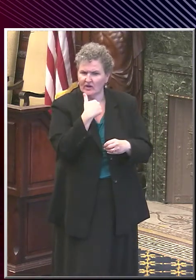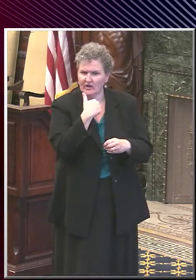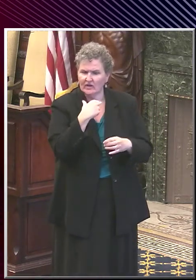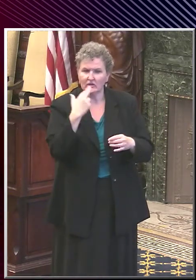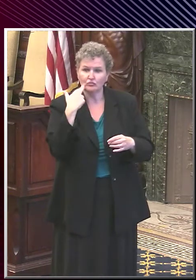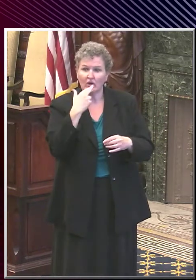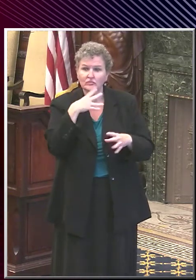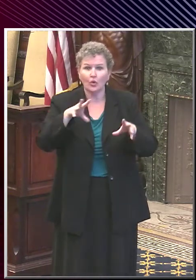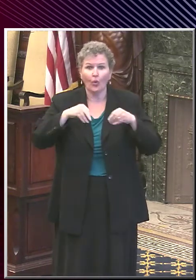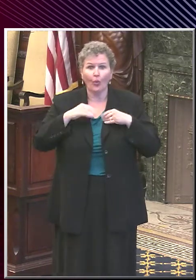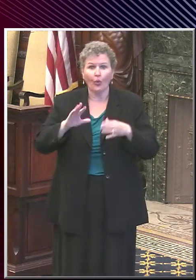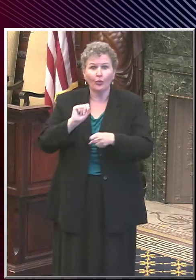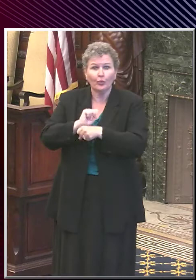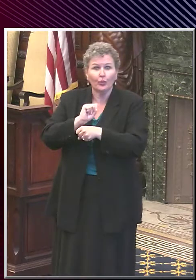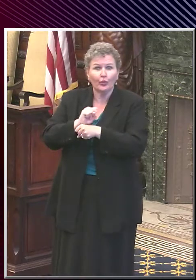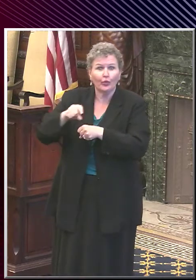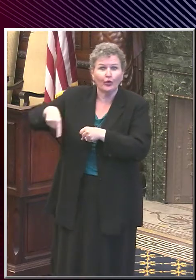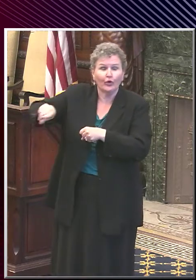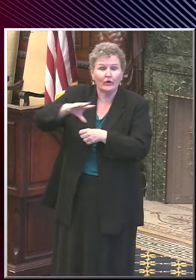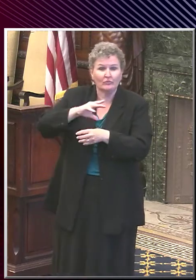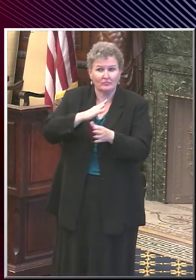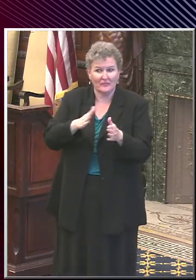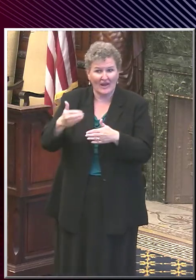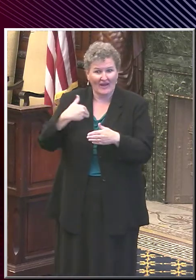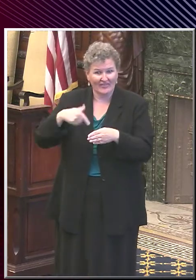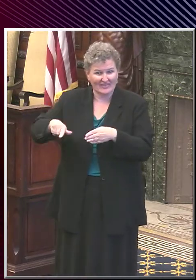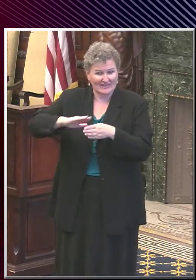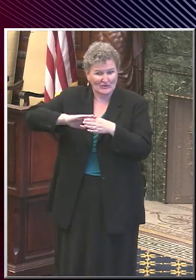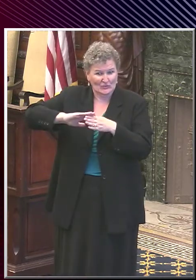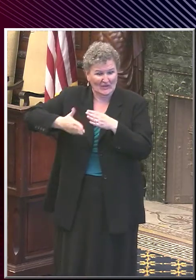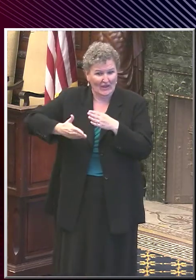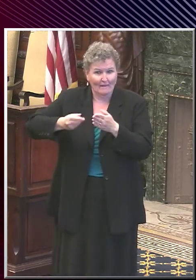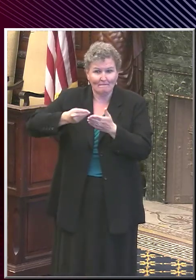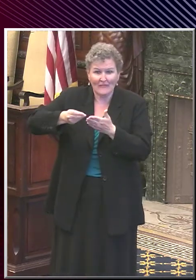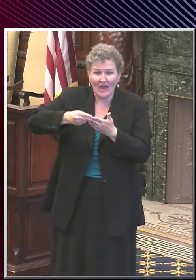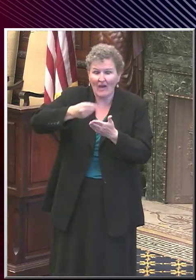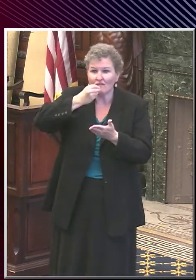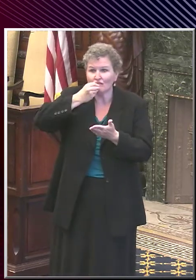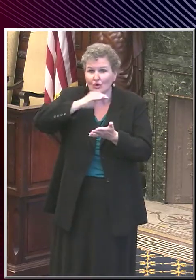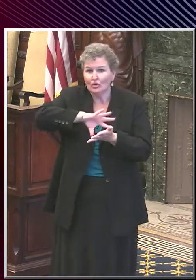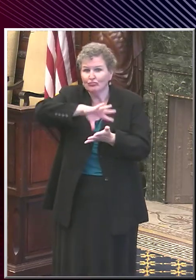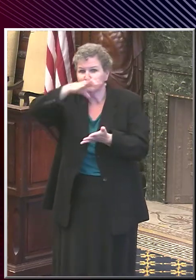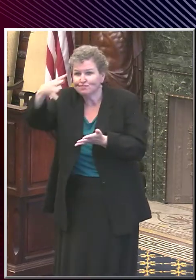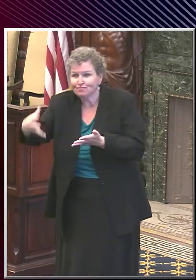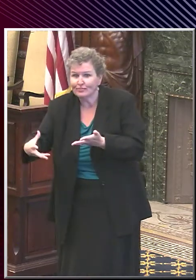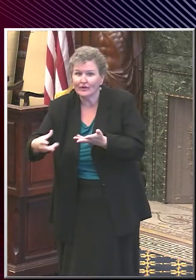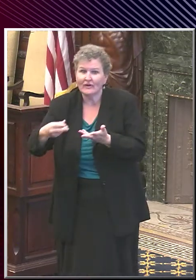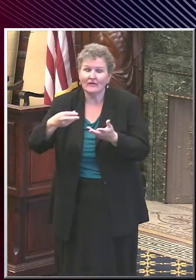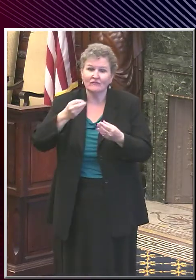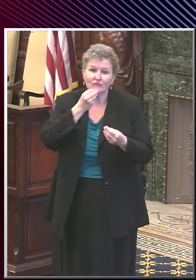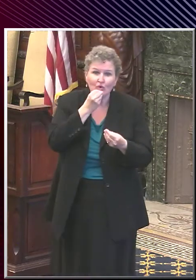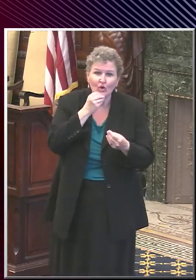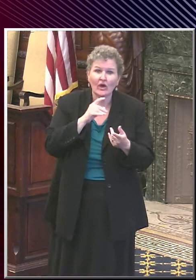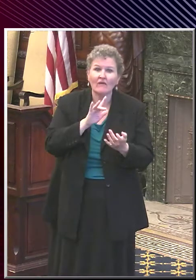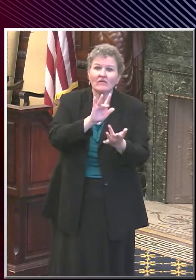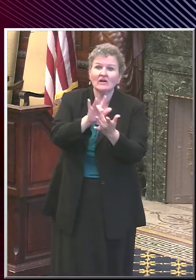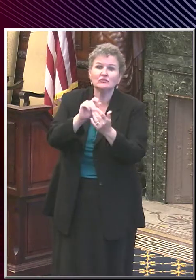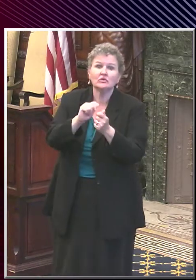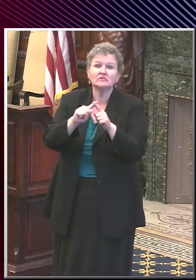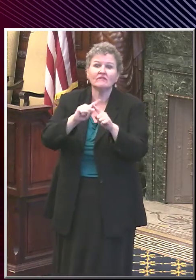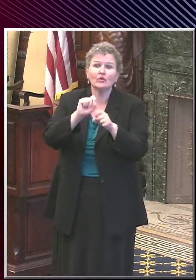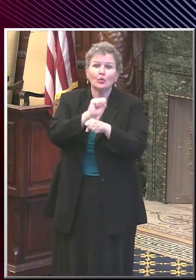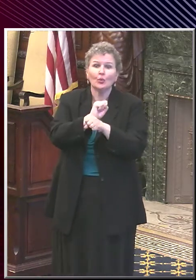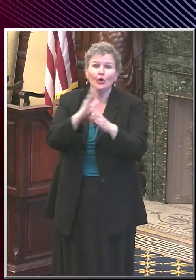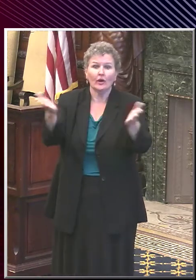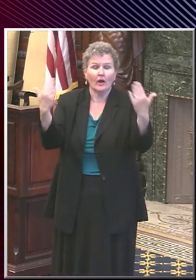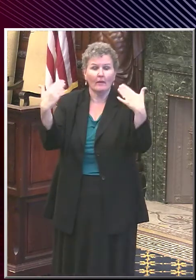plans to reopen this weekend? Bought supplies, bought food, might be contacted some of their employees to come back. They were getting